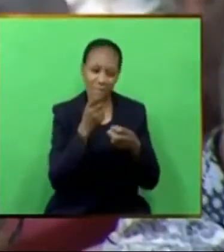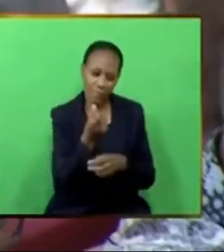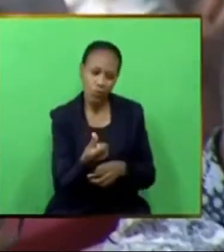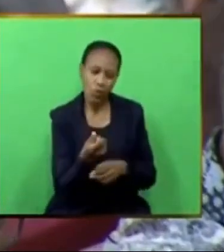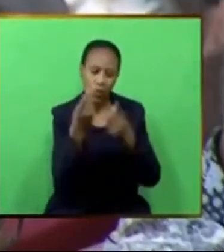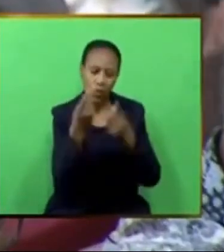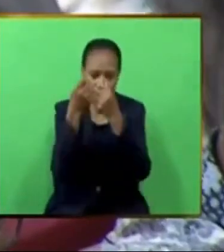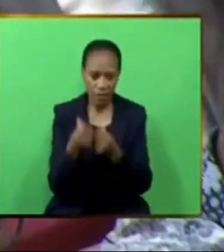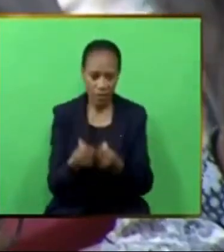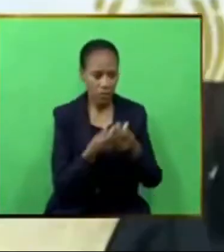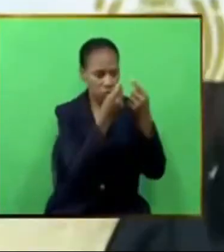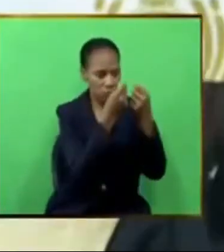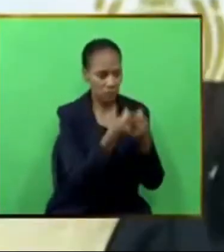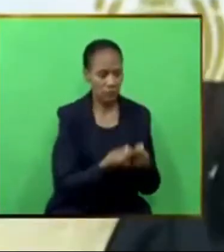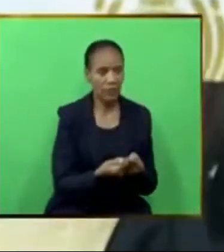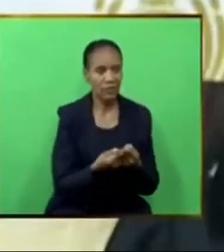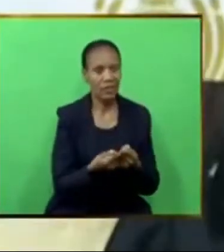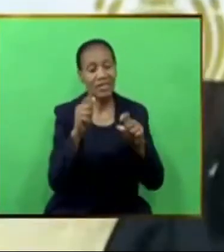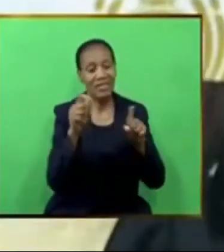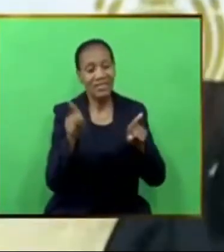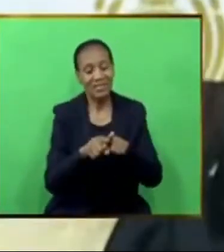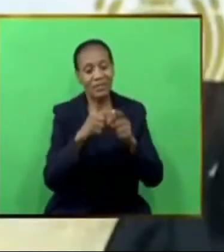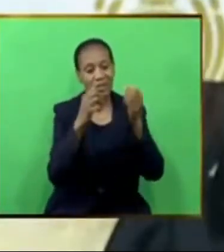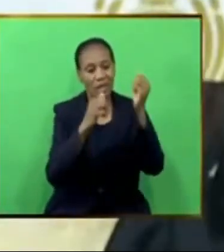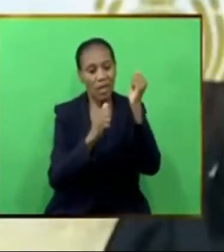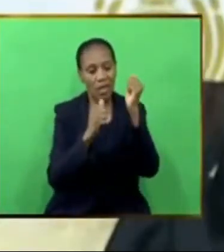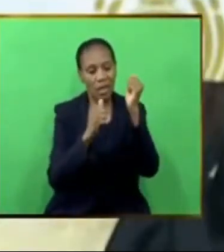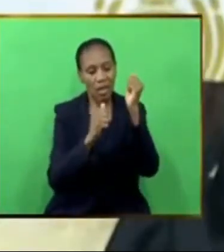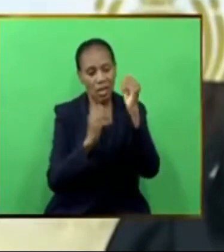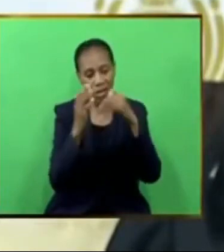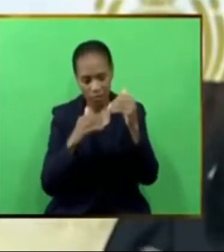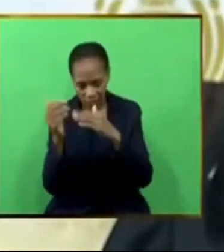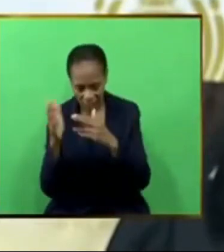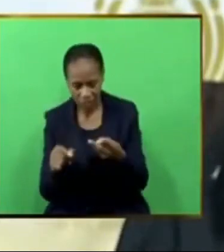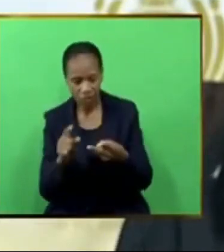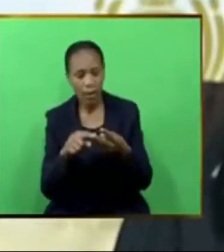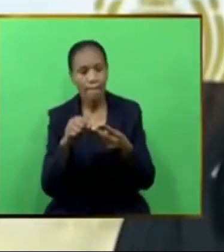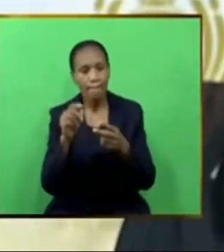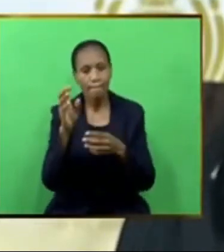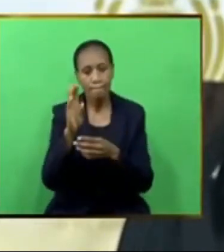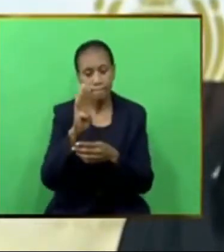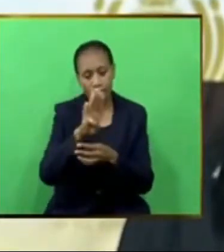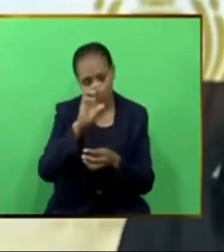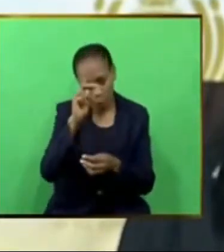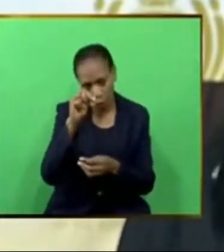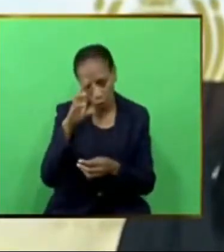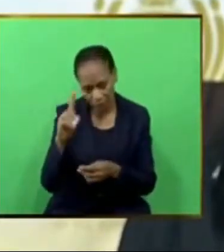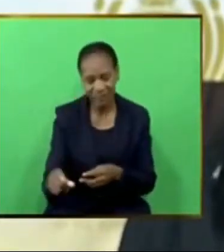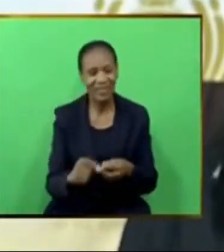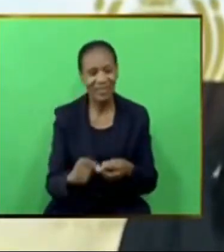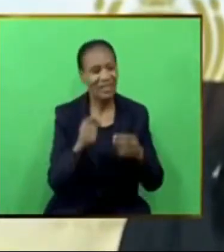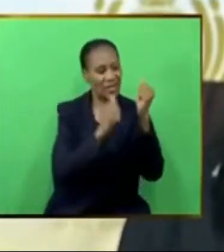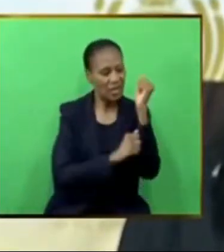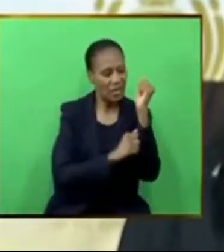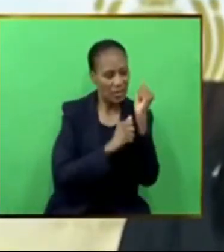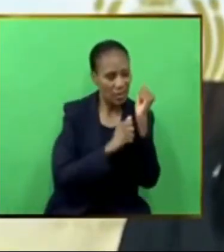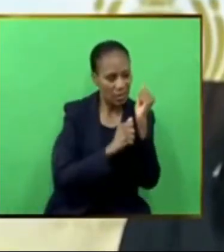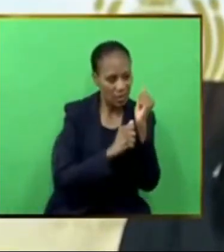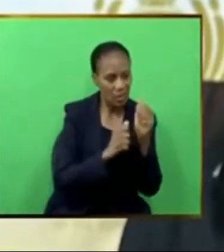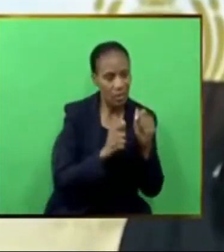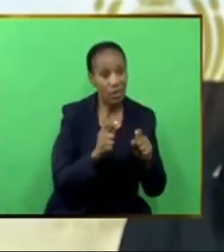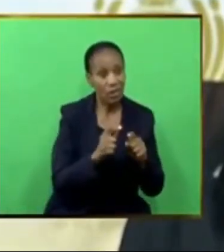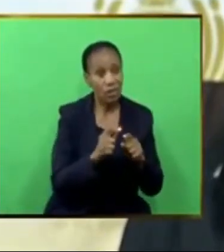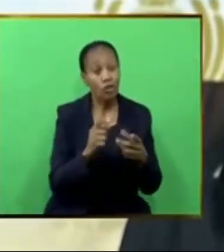financing instruments, such as infrastructure bonds and concessional loans. As part of this, a flow-through